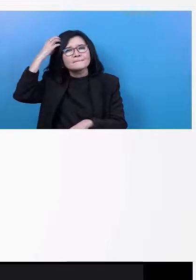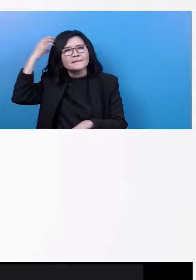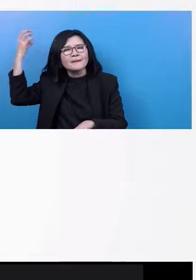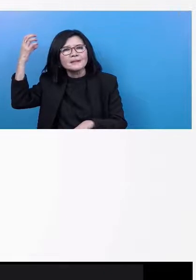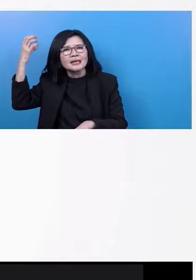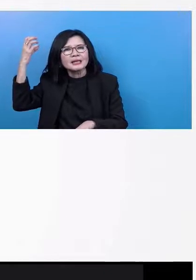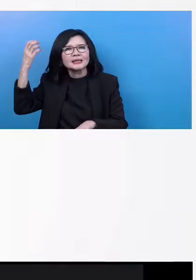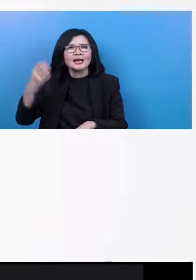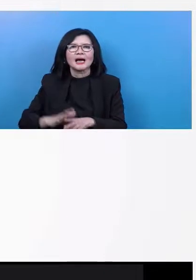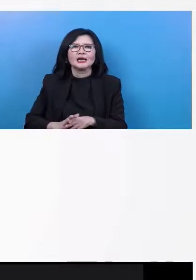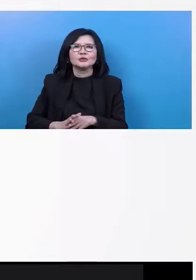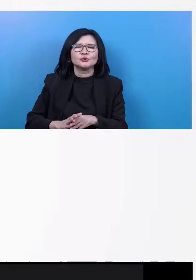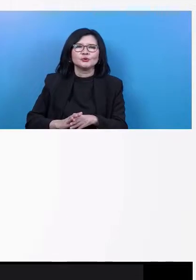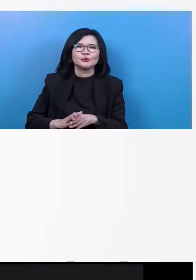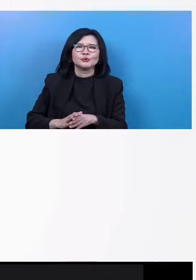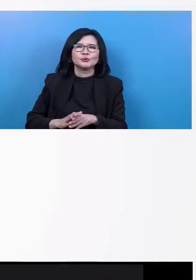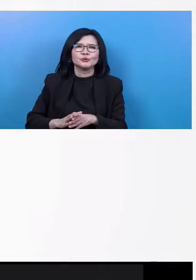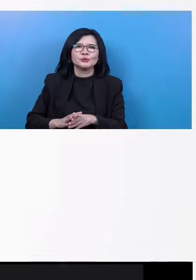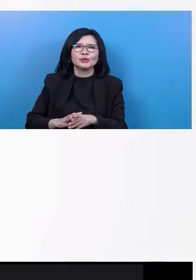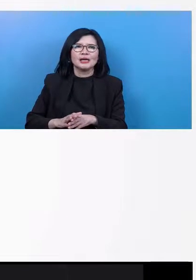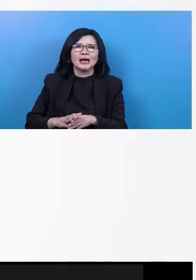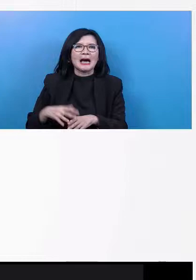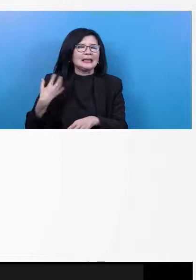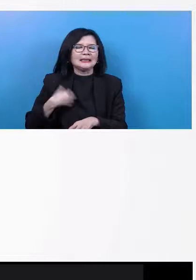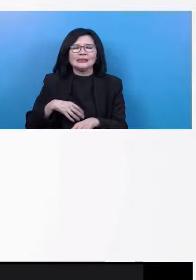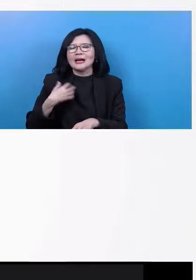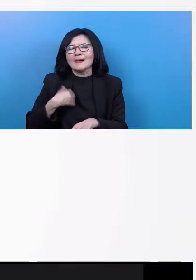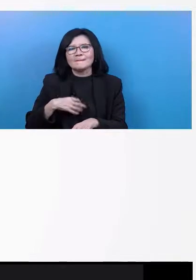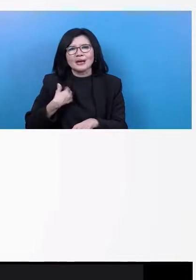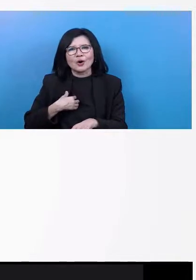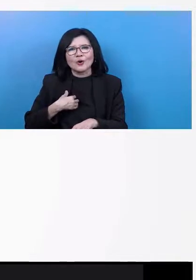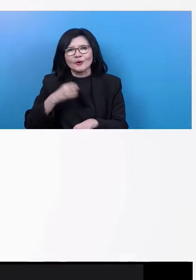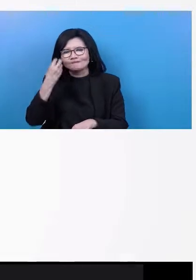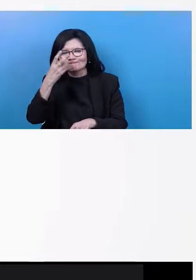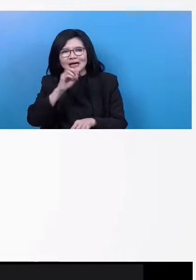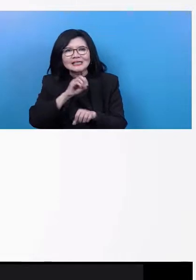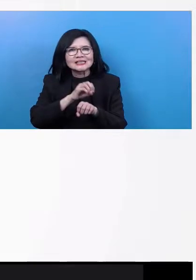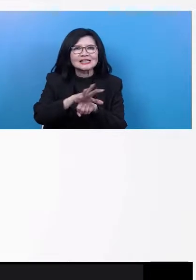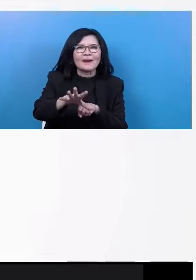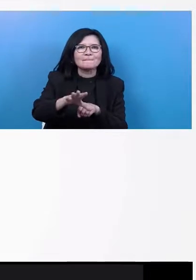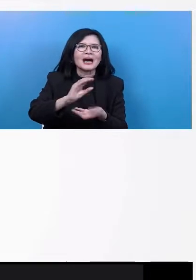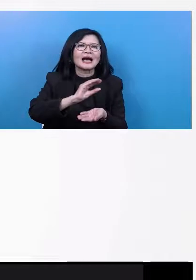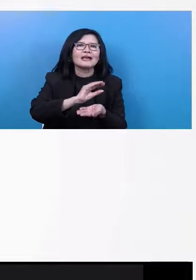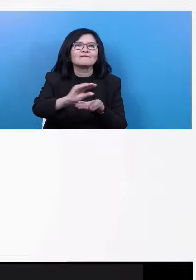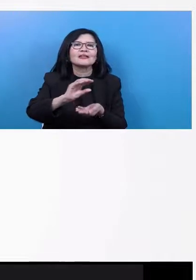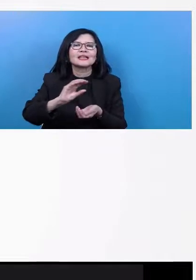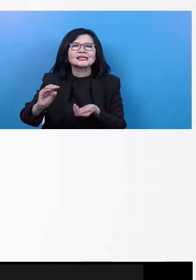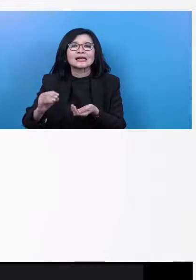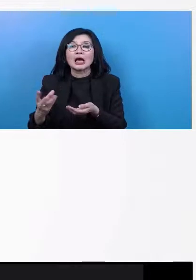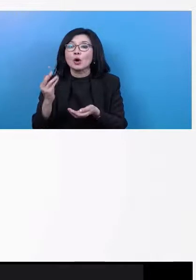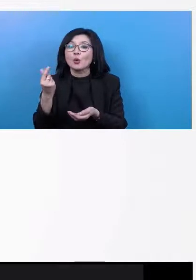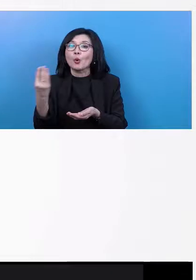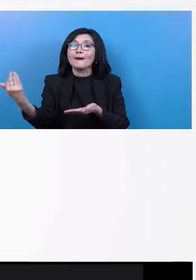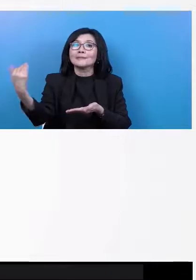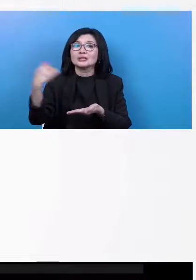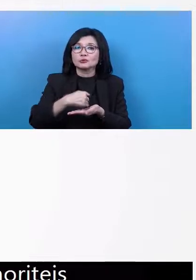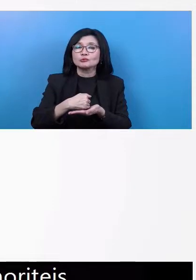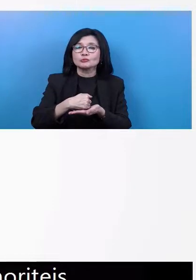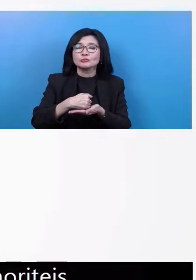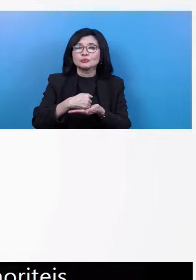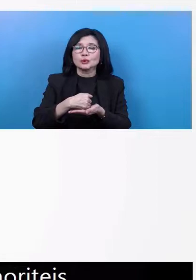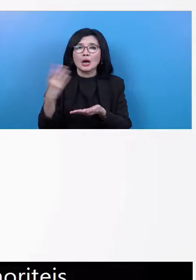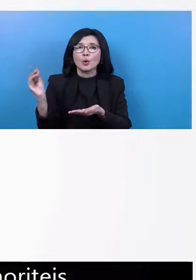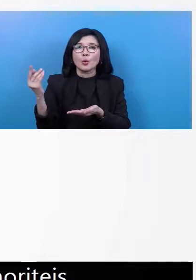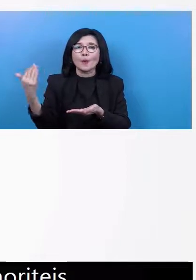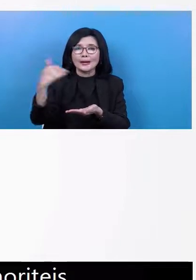see what the impact is of these investments. So the money comes in, but they still go for